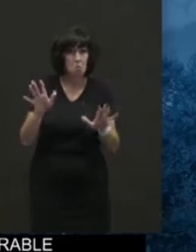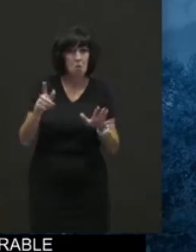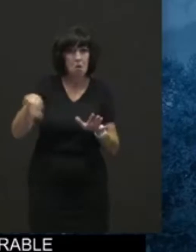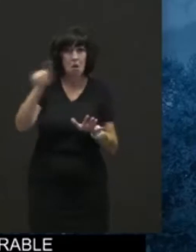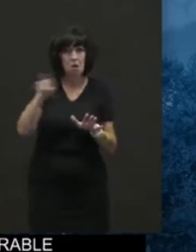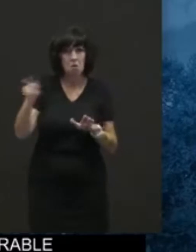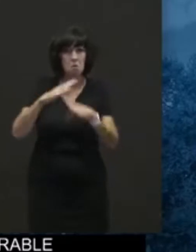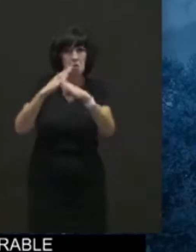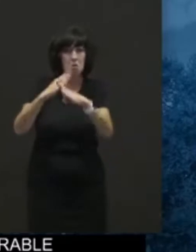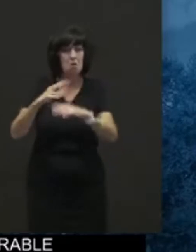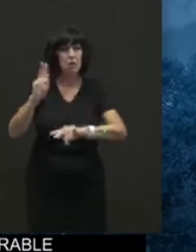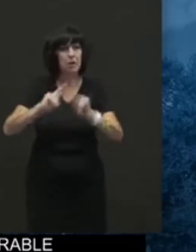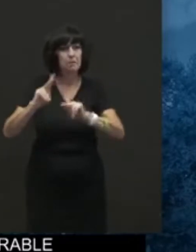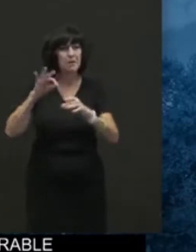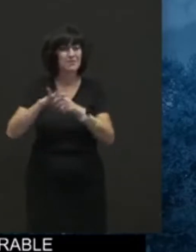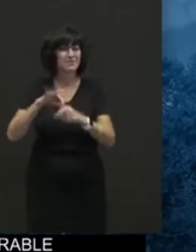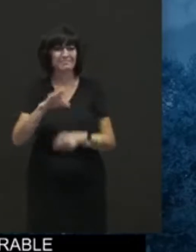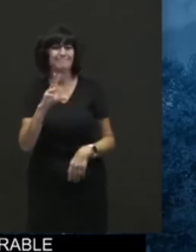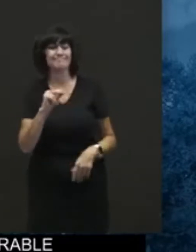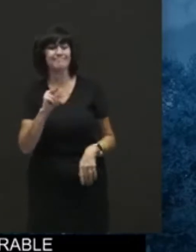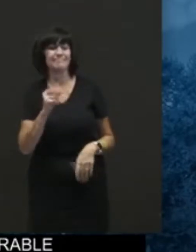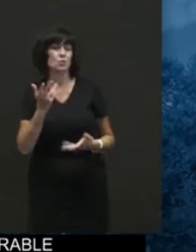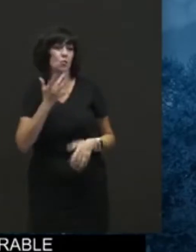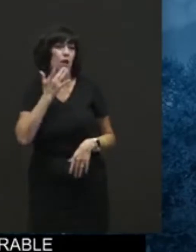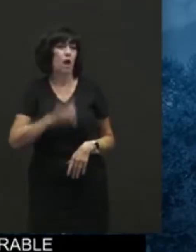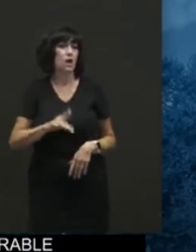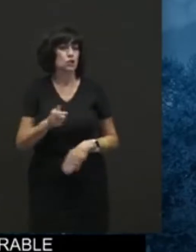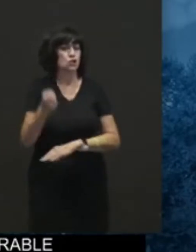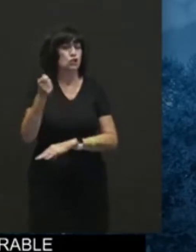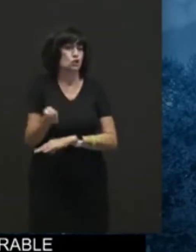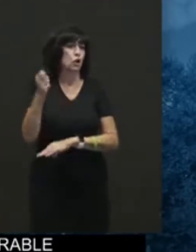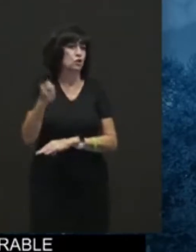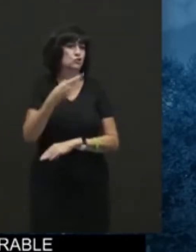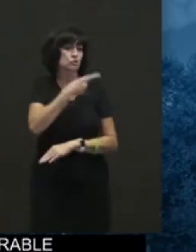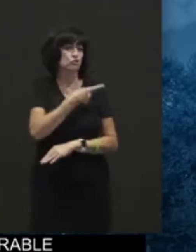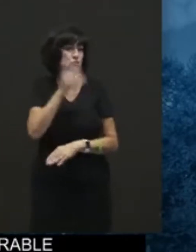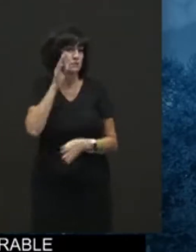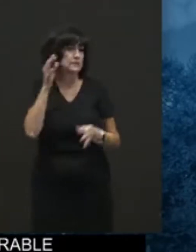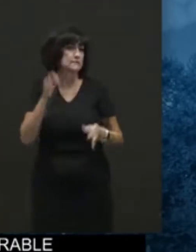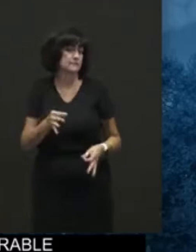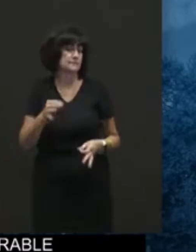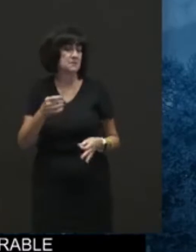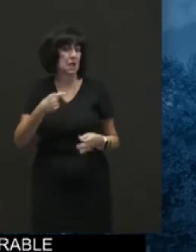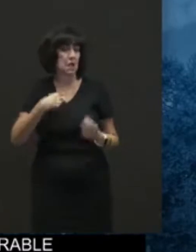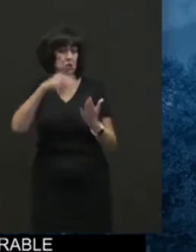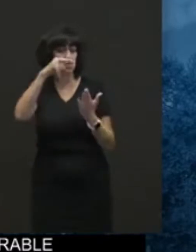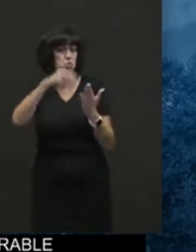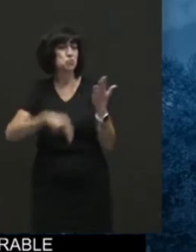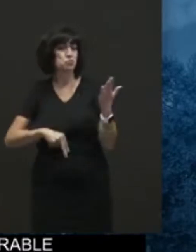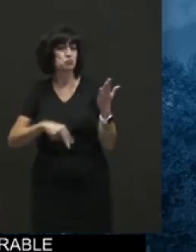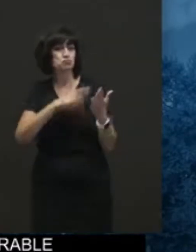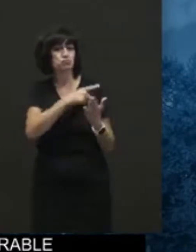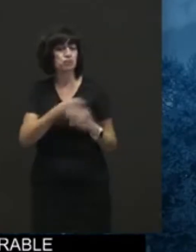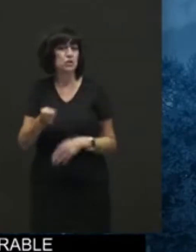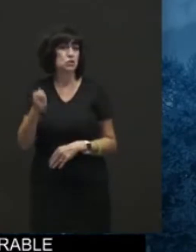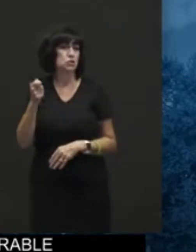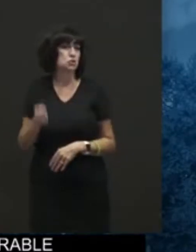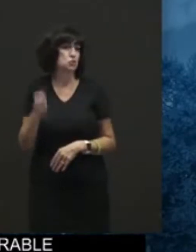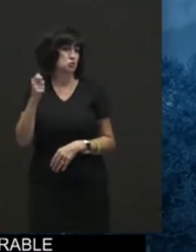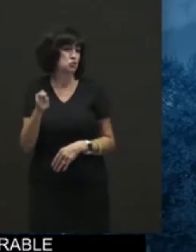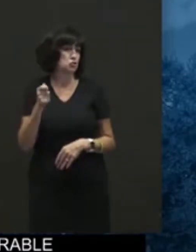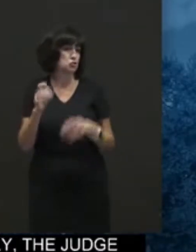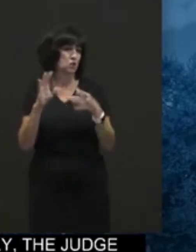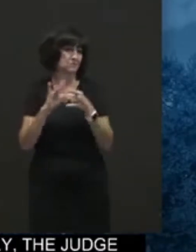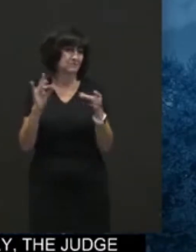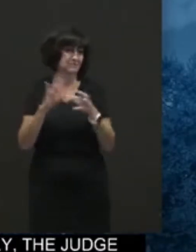judge saw it that way. I read or read part of the transcript, and he was kind of incredulous about the idea